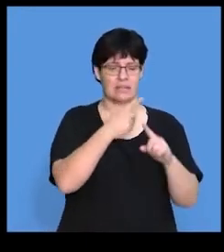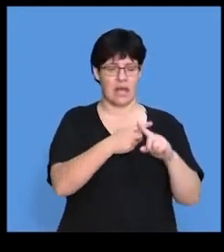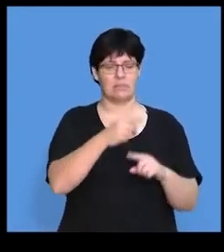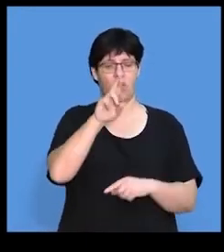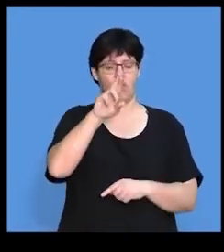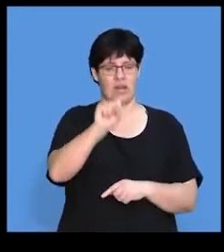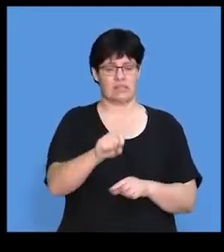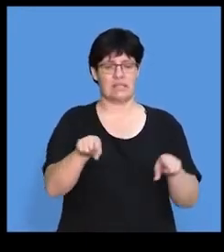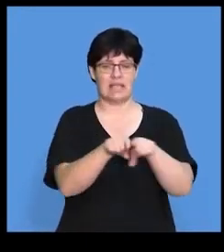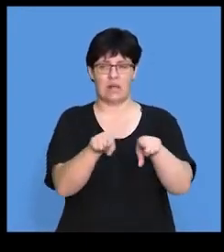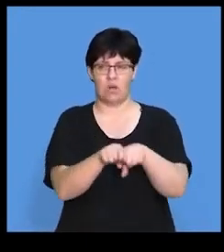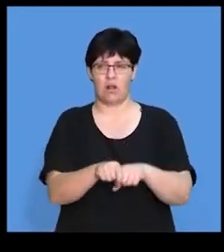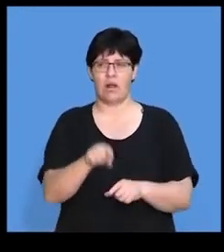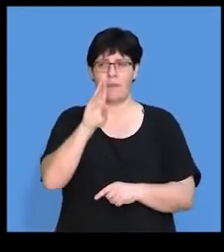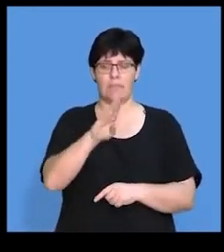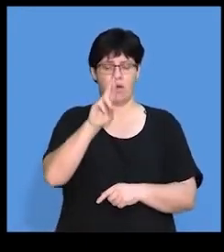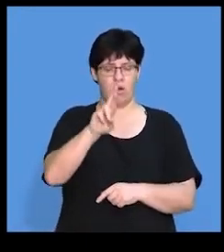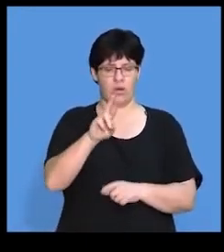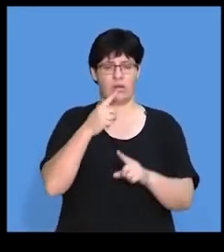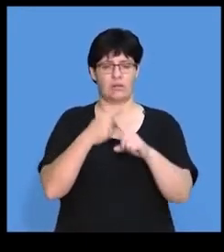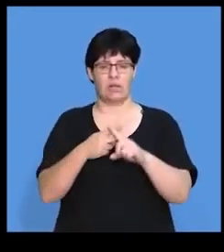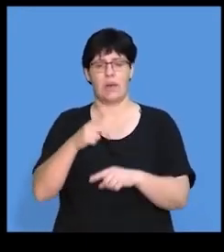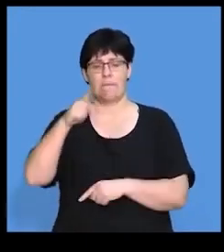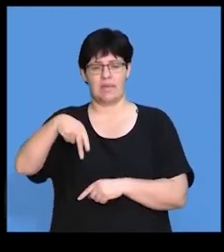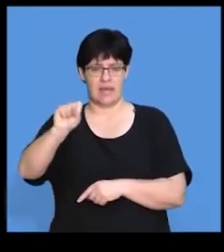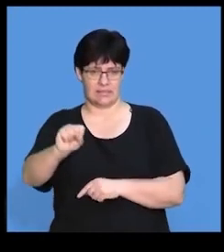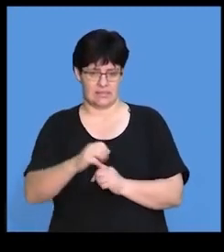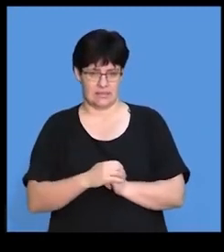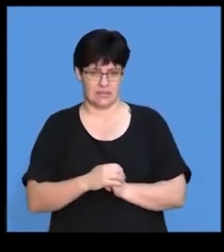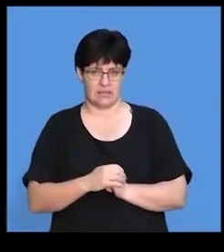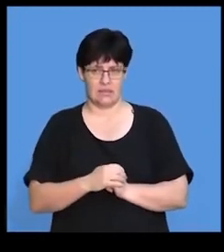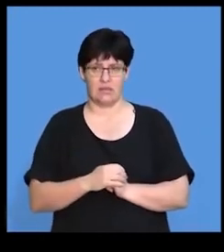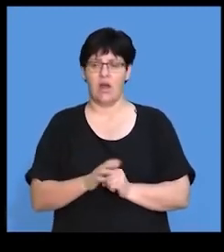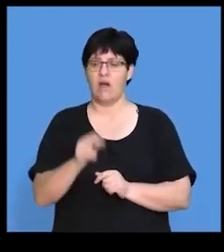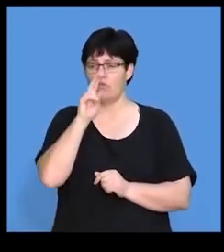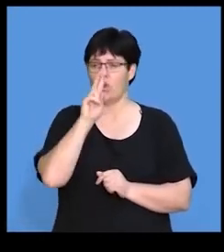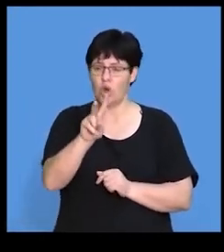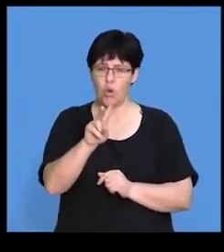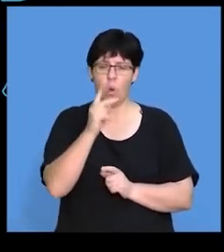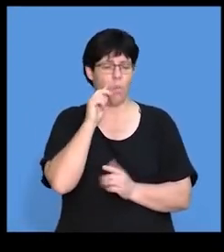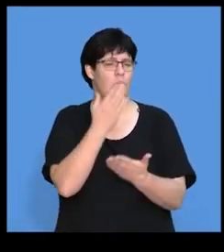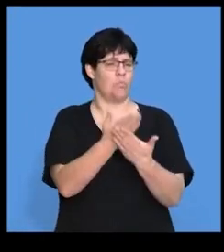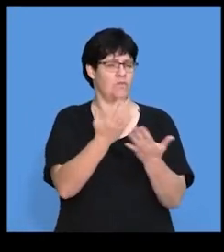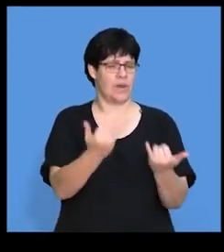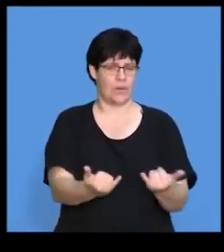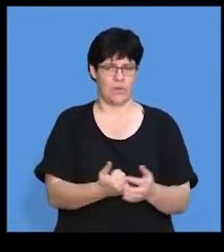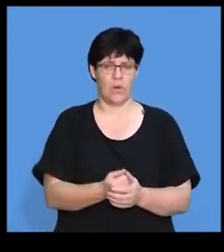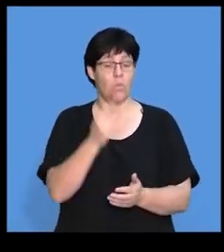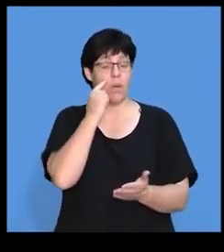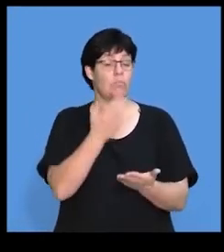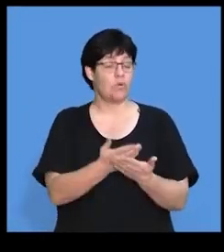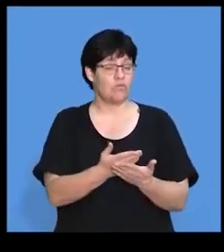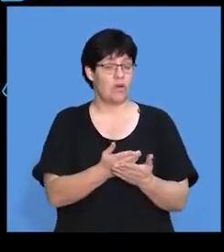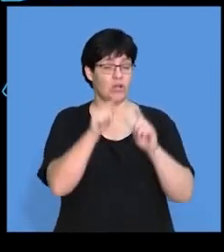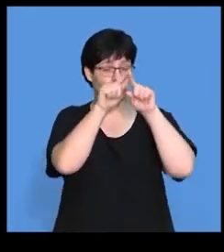AP times RS is equal to BR times PS. So if we look at what we've just proved,